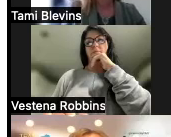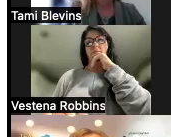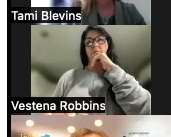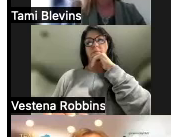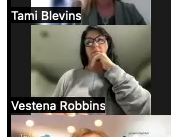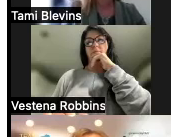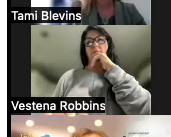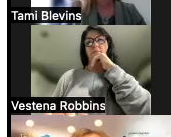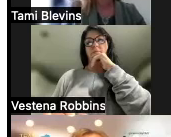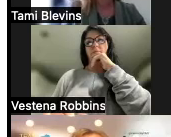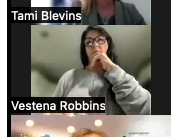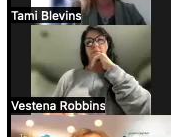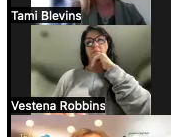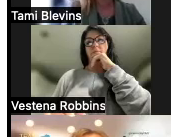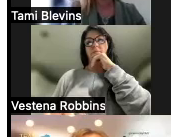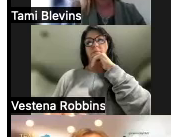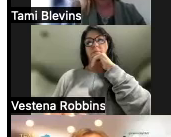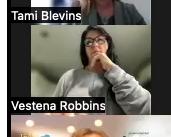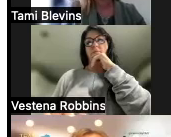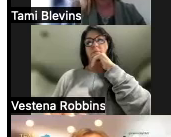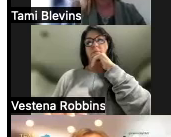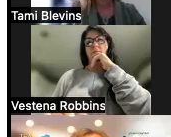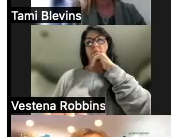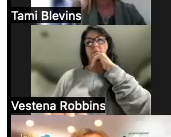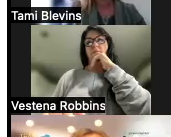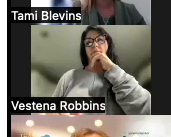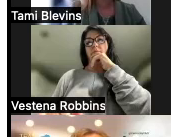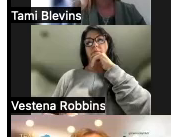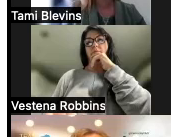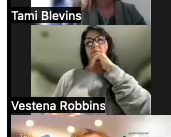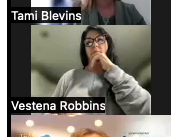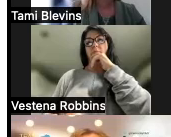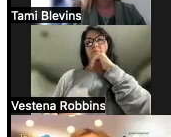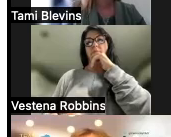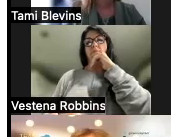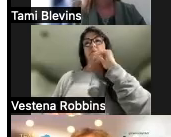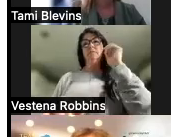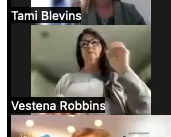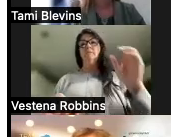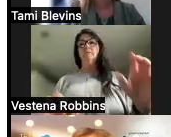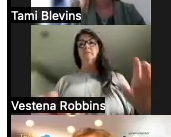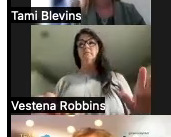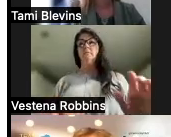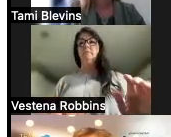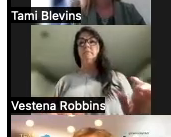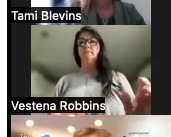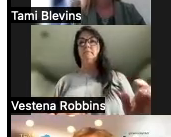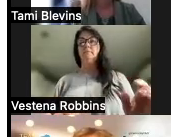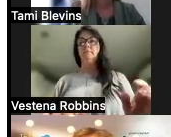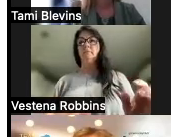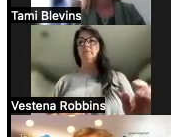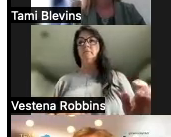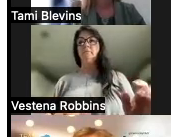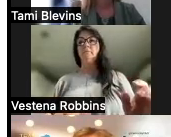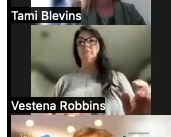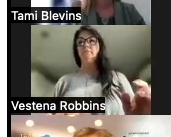approaches focus on expanding the reach of existing professionals, including clinicians, care coordinators, peers, and others. The first